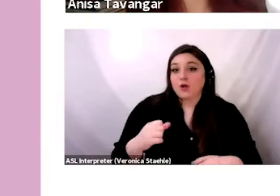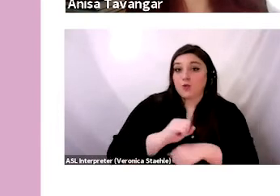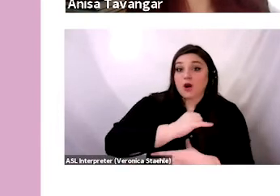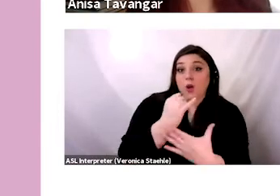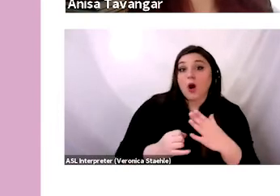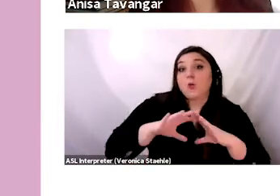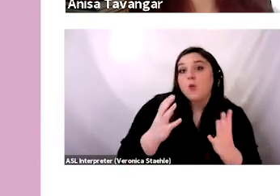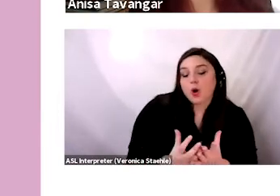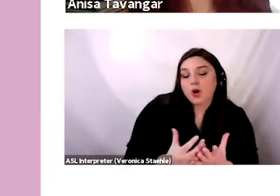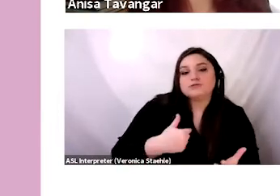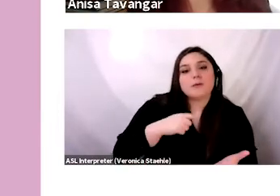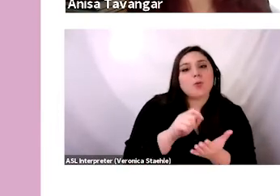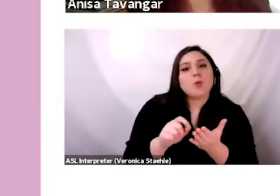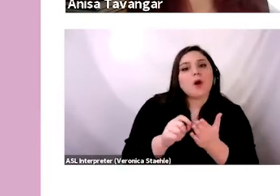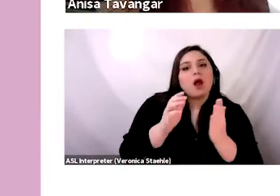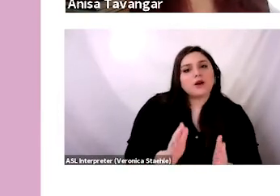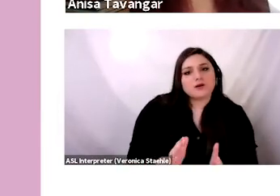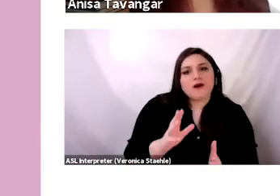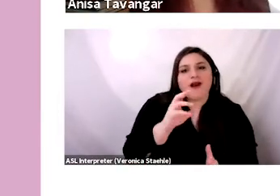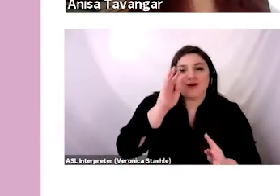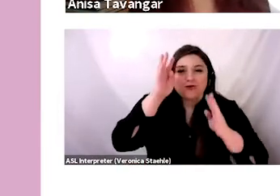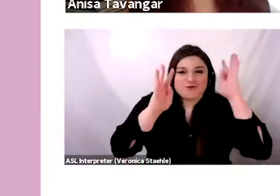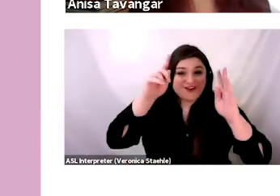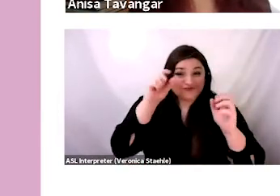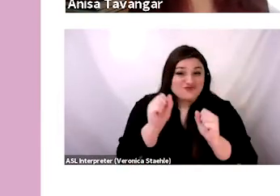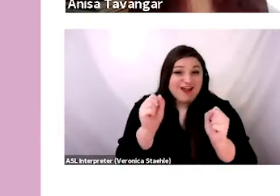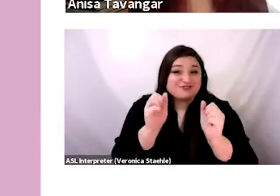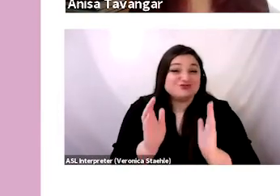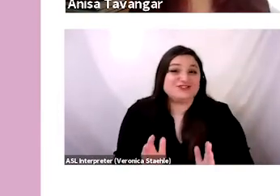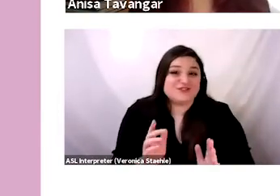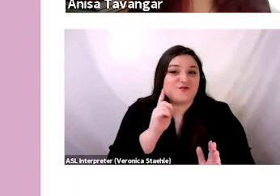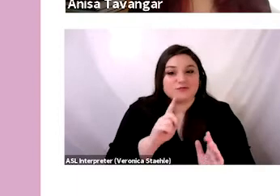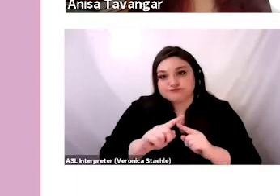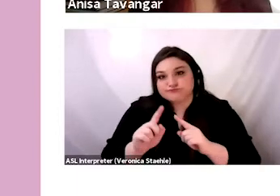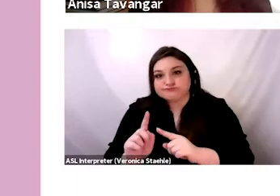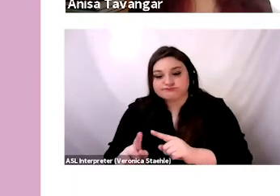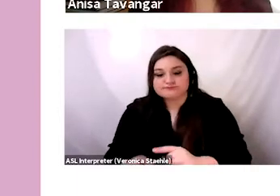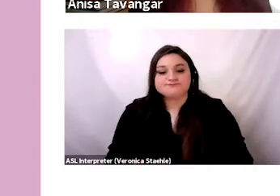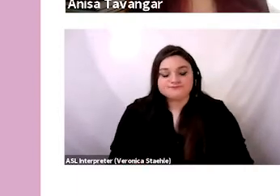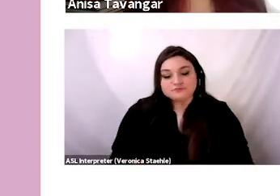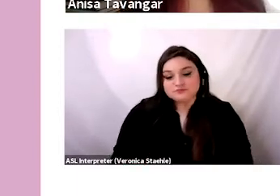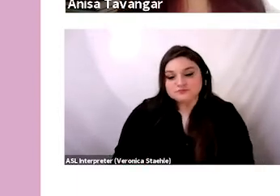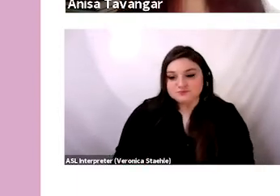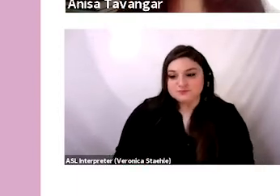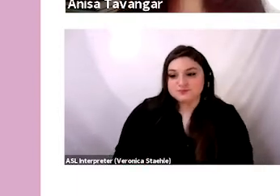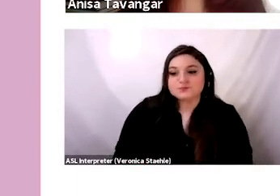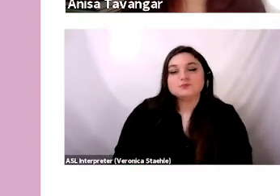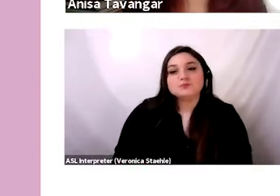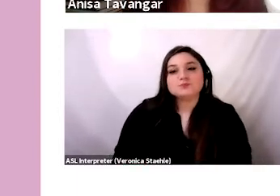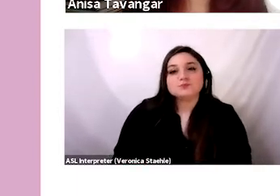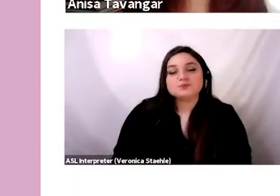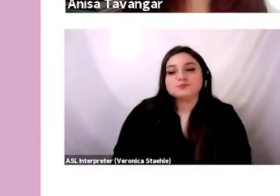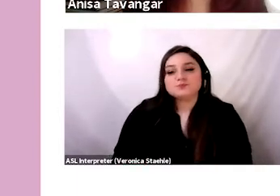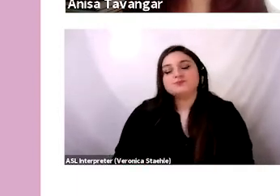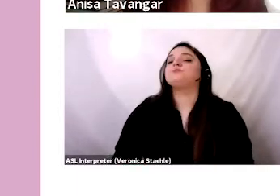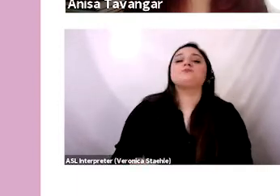currently work in the art world. I work as a writer and a creative strategist. And I